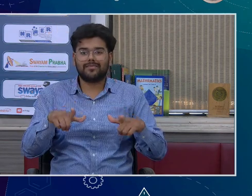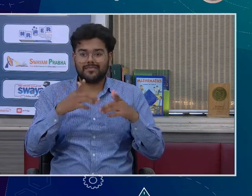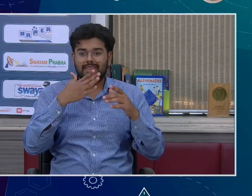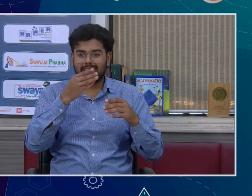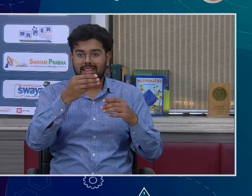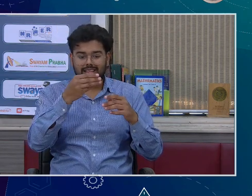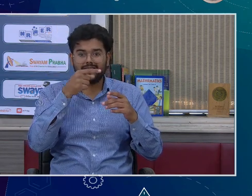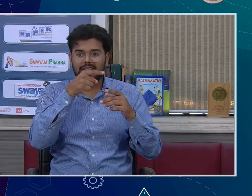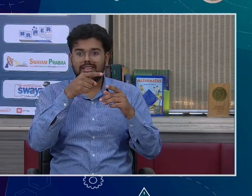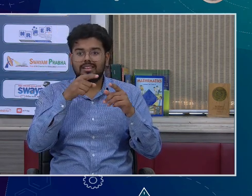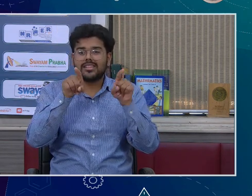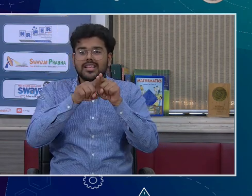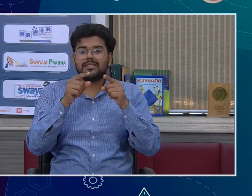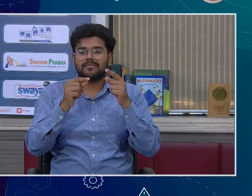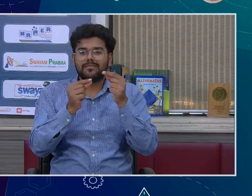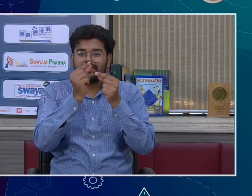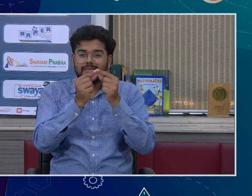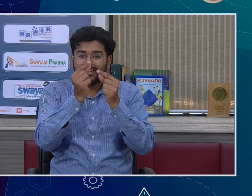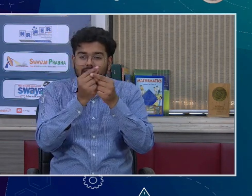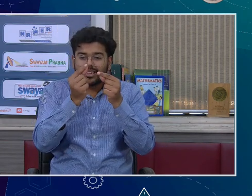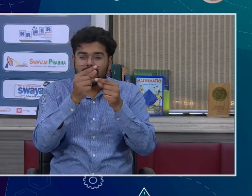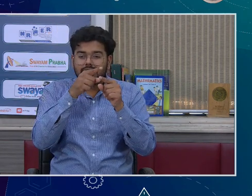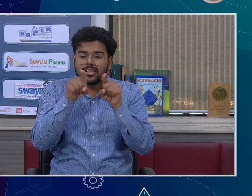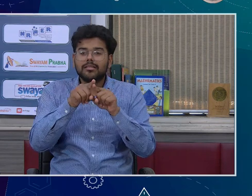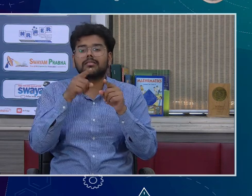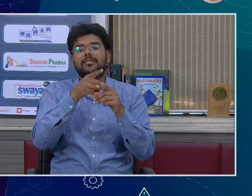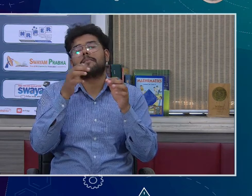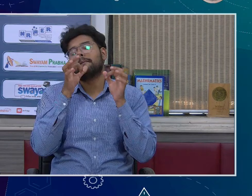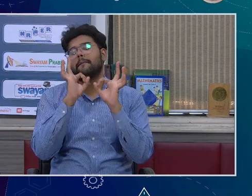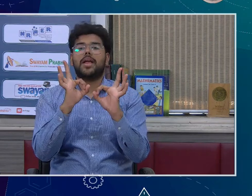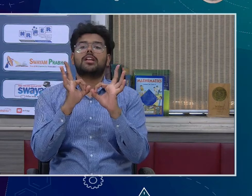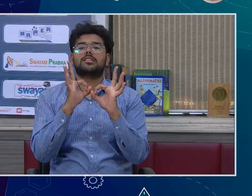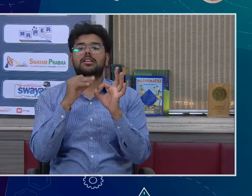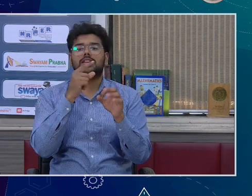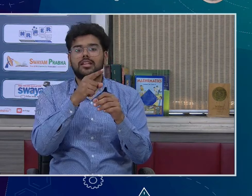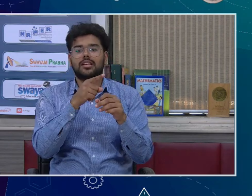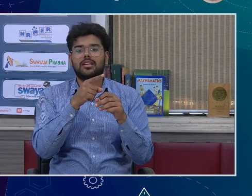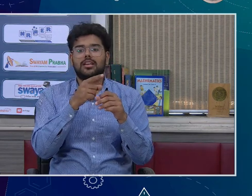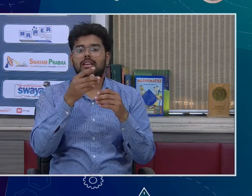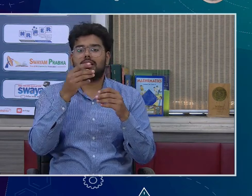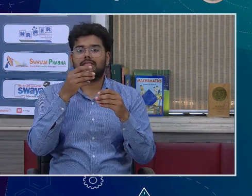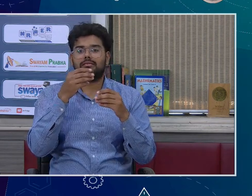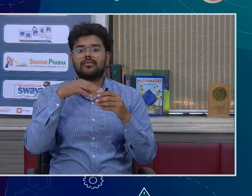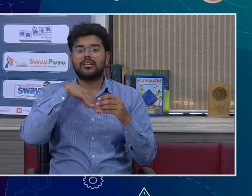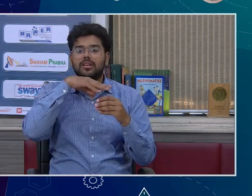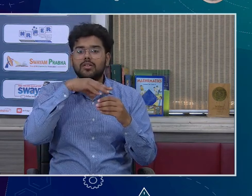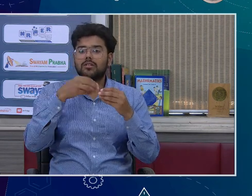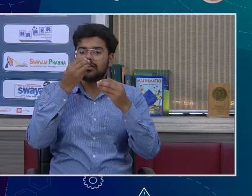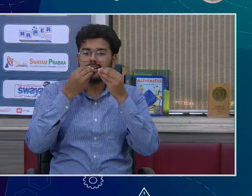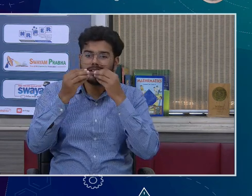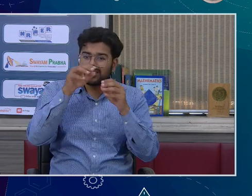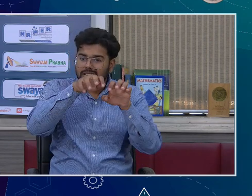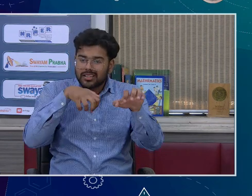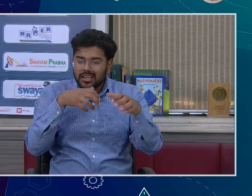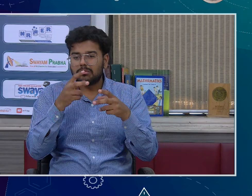of leaves were the best because these will not be eaten by any animals,